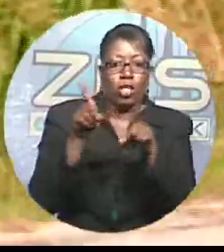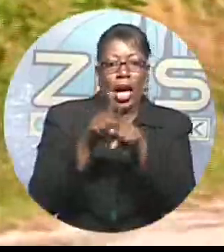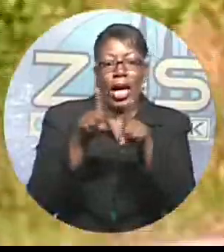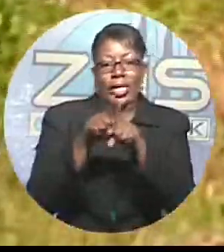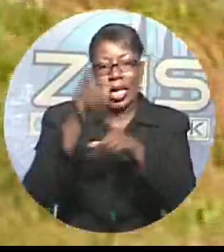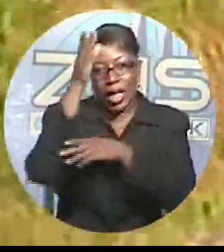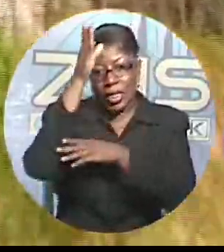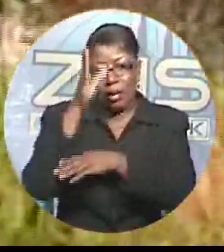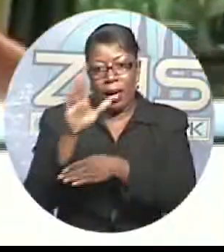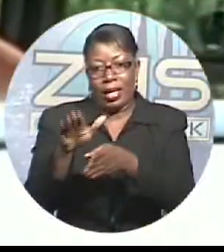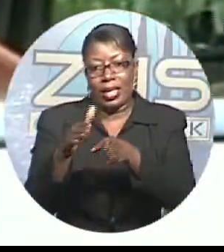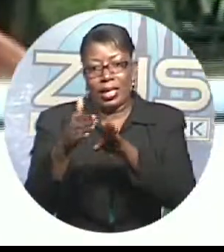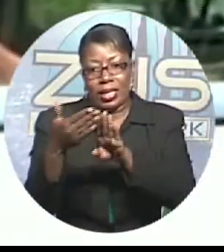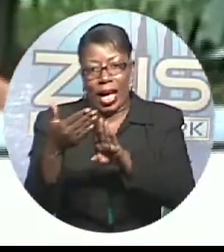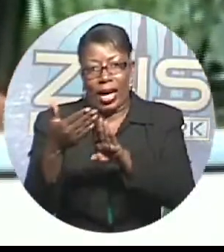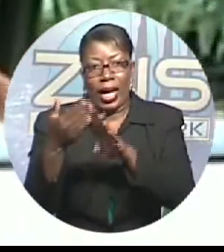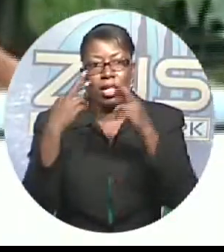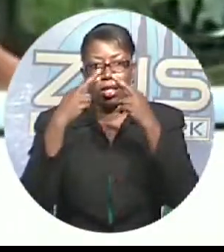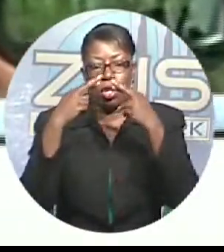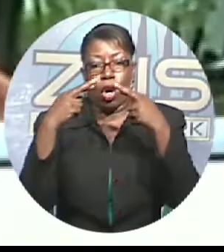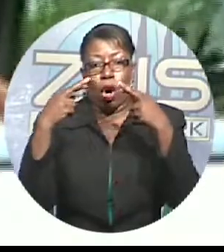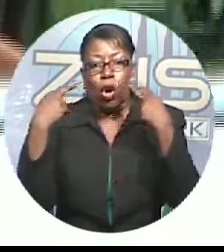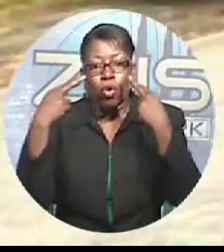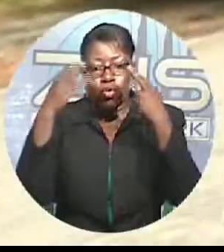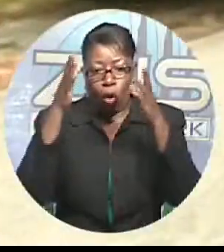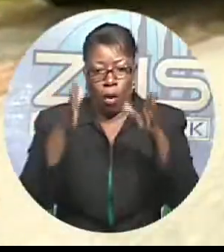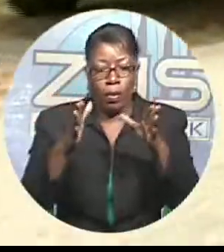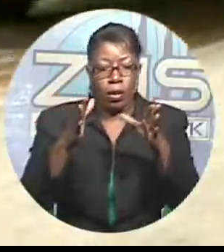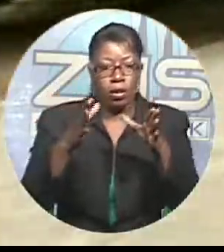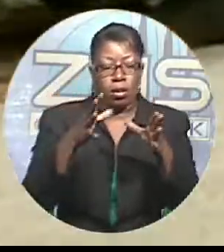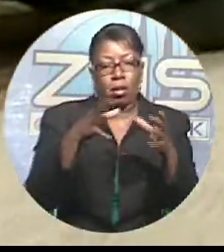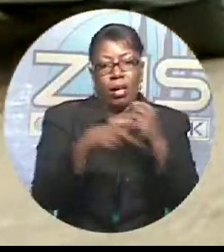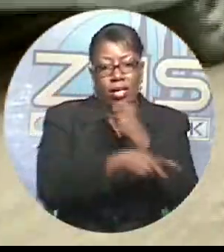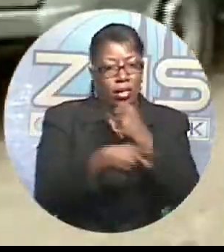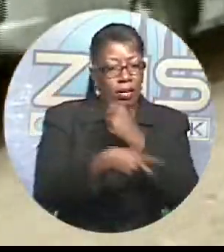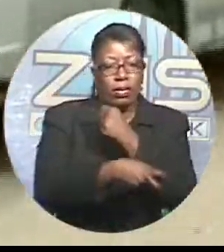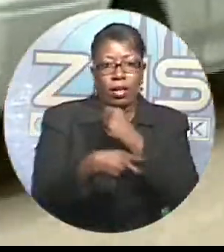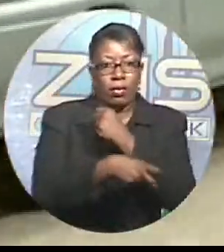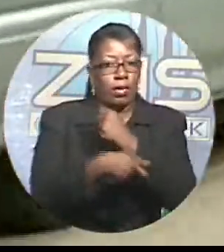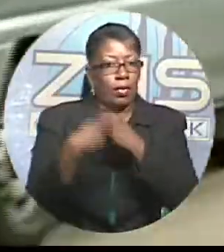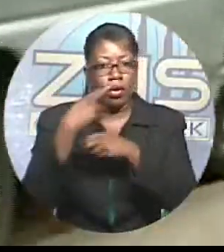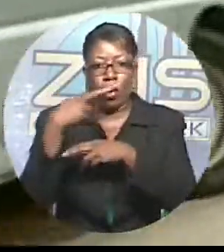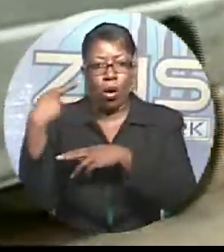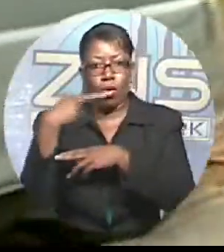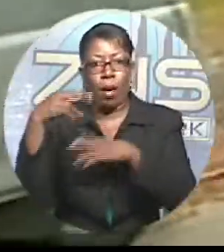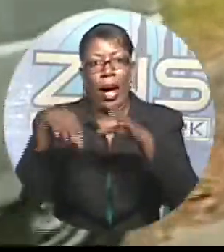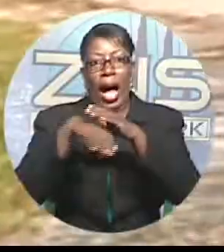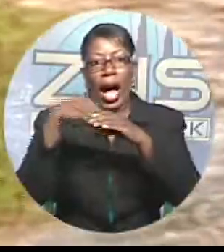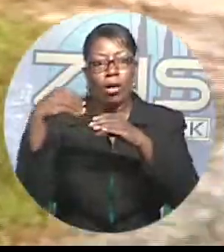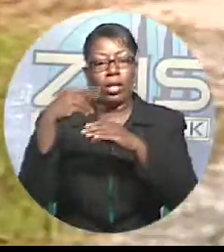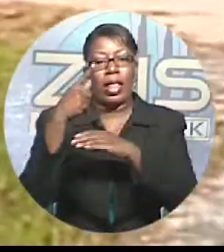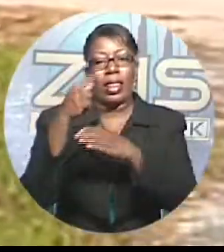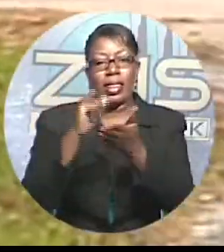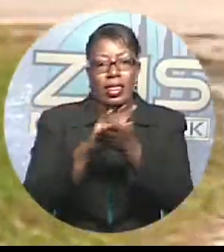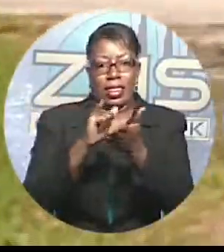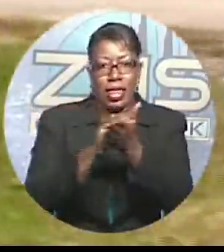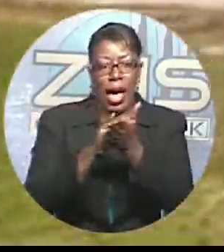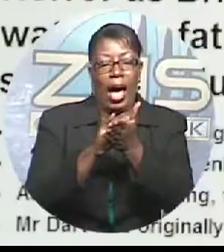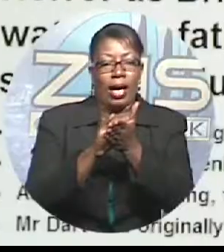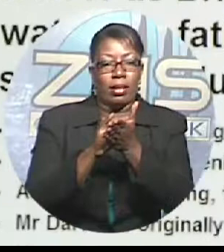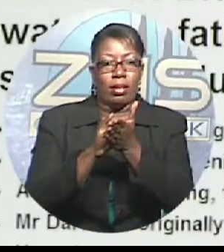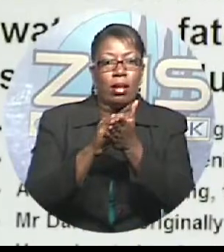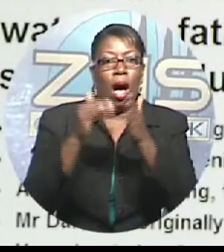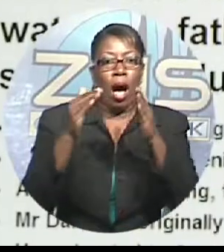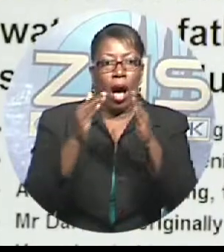raiders ransacked the house. He said he was really shocked to hear that there have been at least eight murders in the Bahamas this year, calling it, quote, such